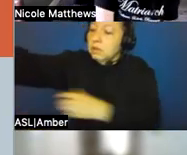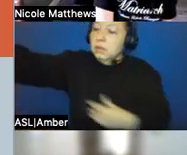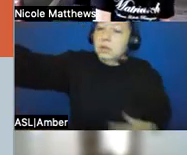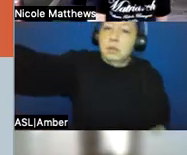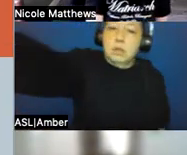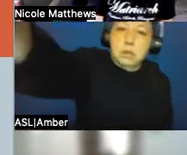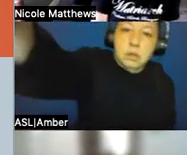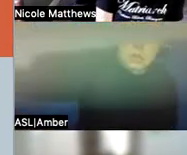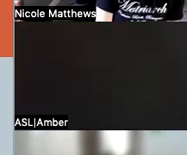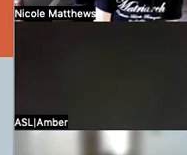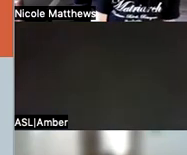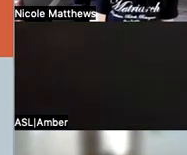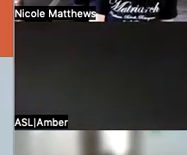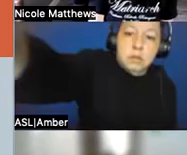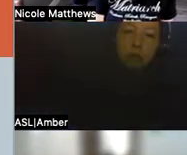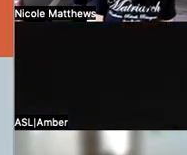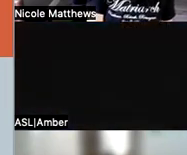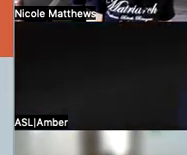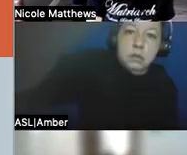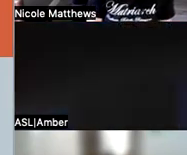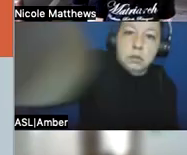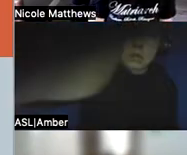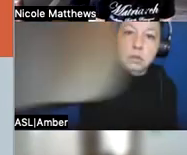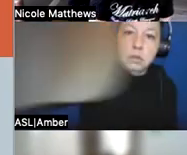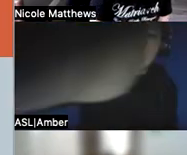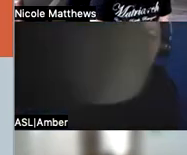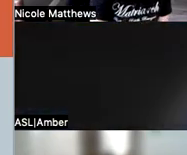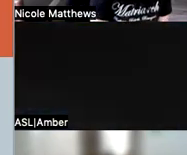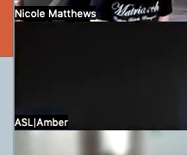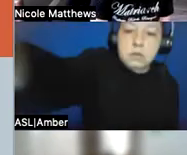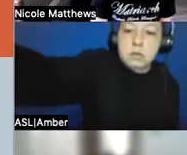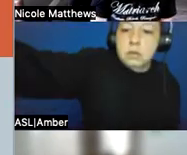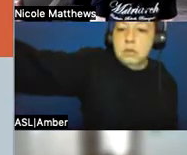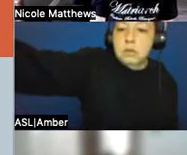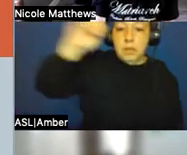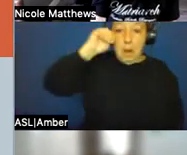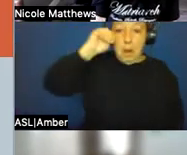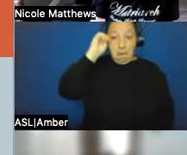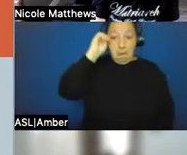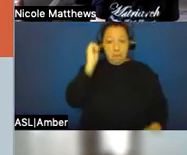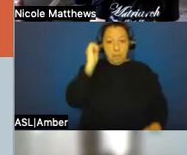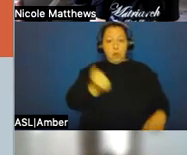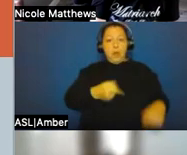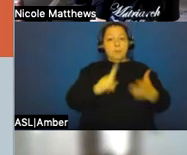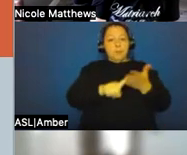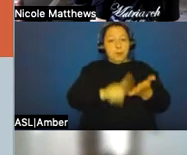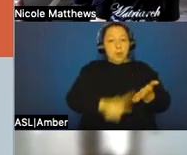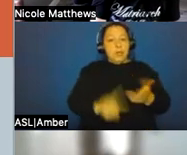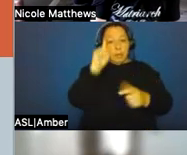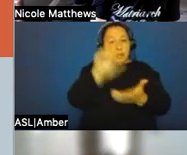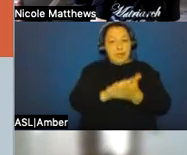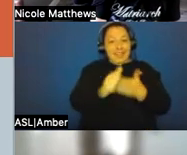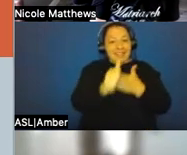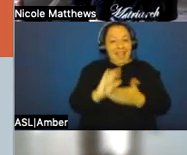So looking at the beliefs that guide our work, and looking at the many